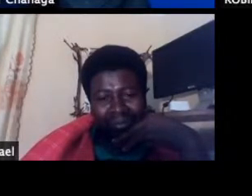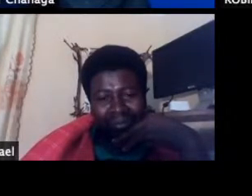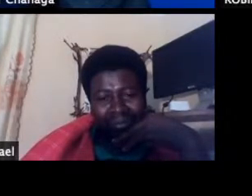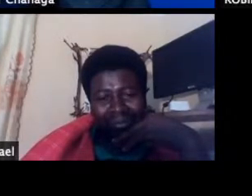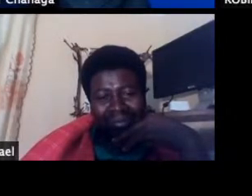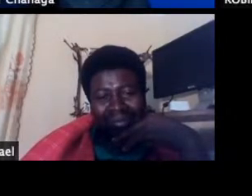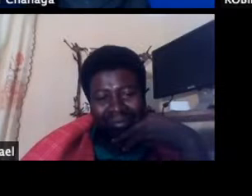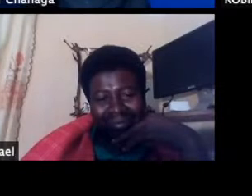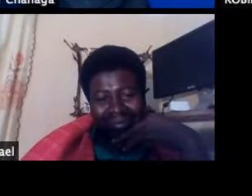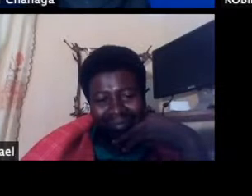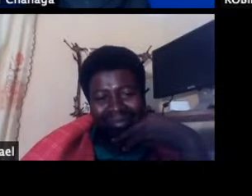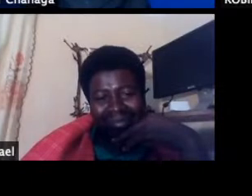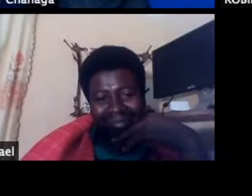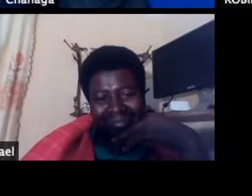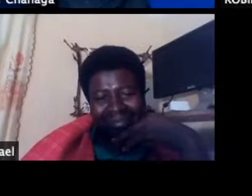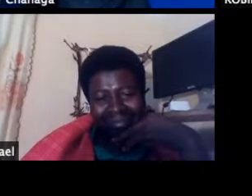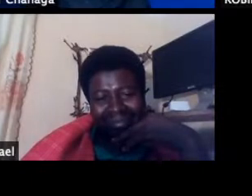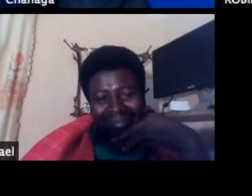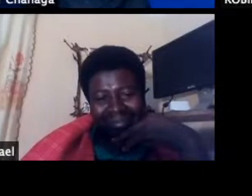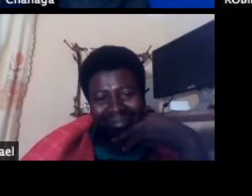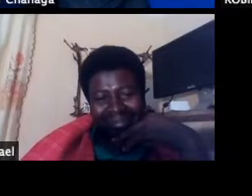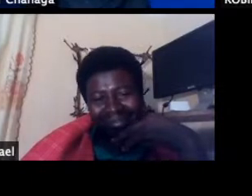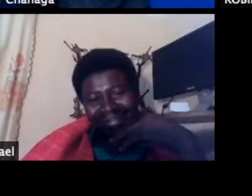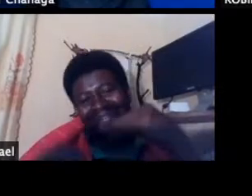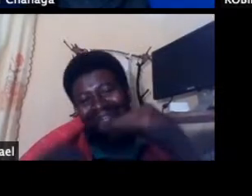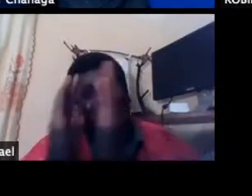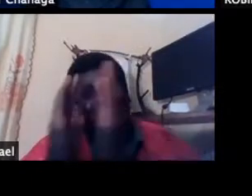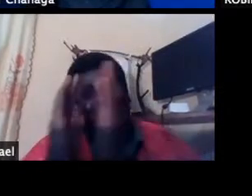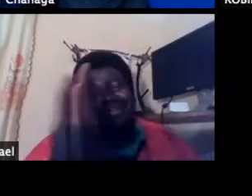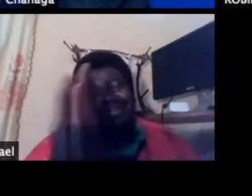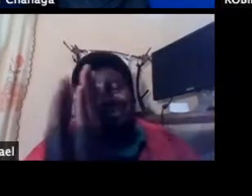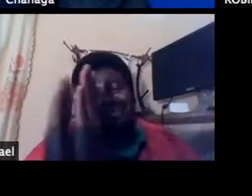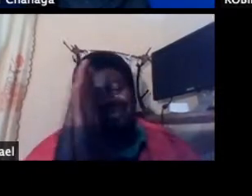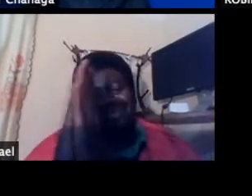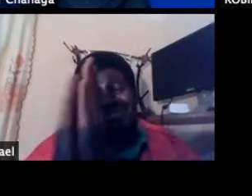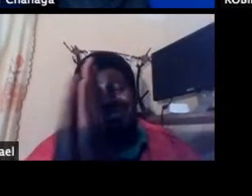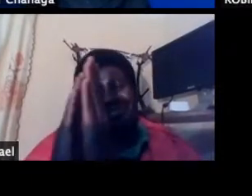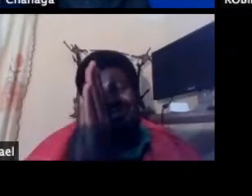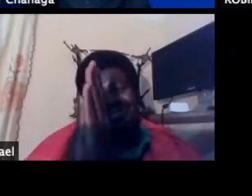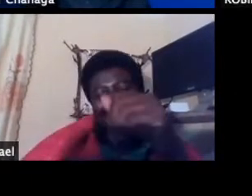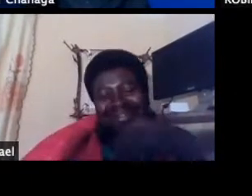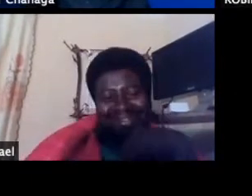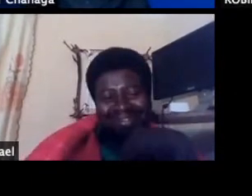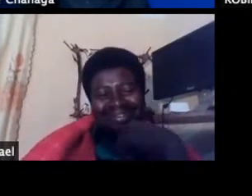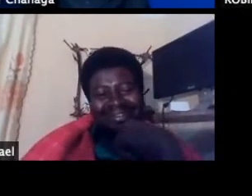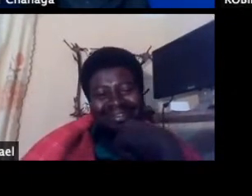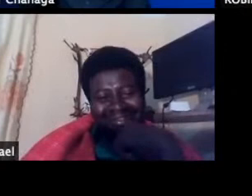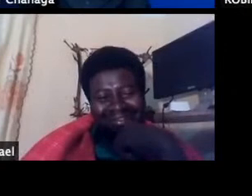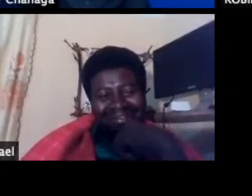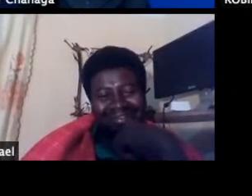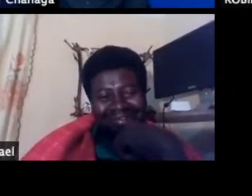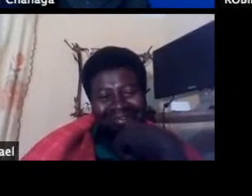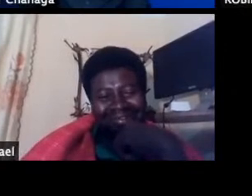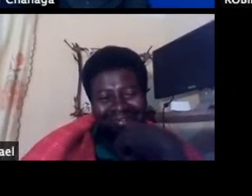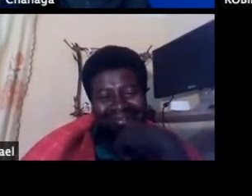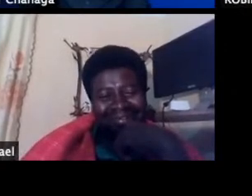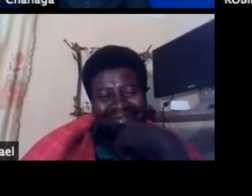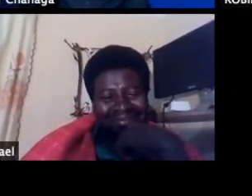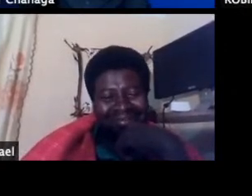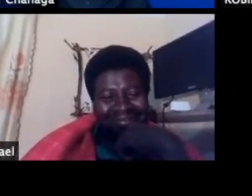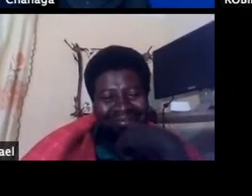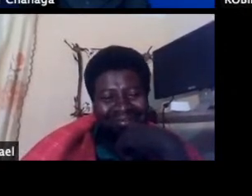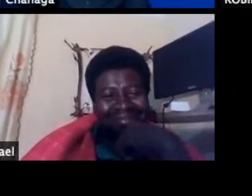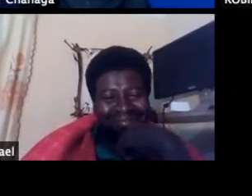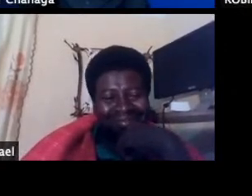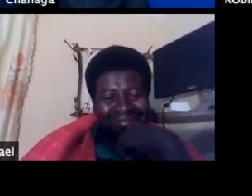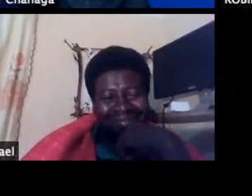way to make peace in this world. Mm-hmm. So, there is no another way, unfortunately. Okay.